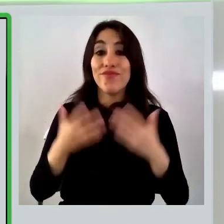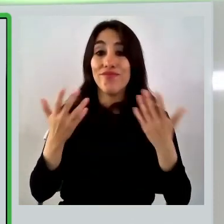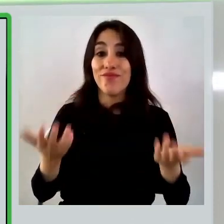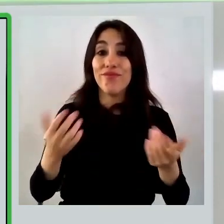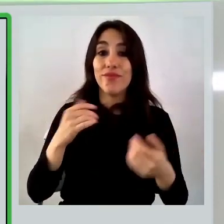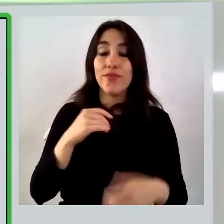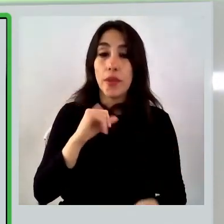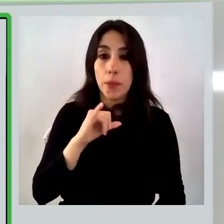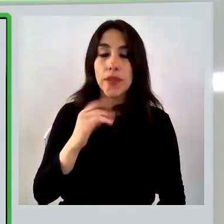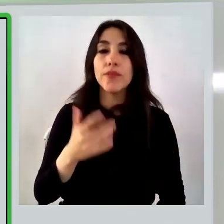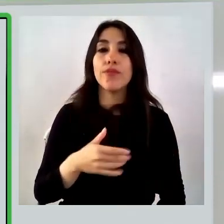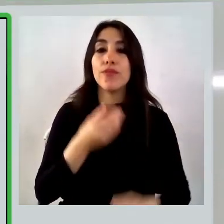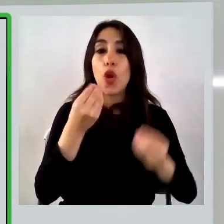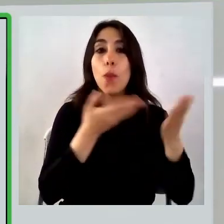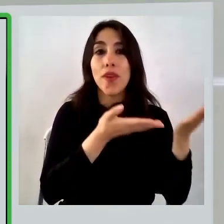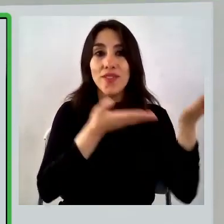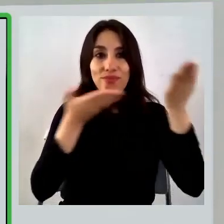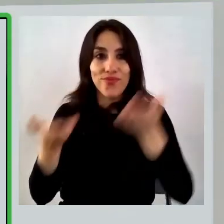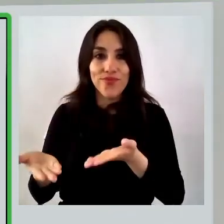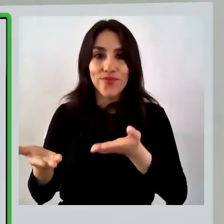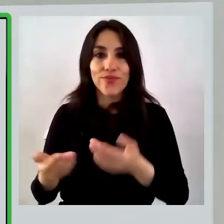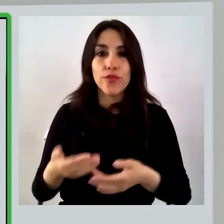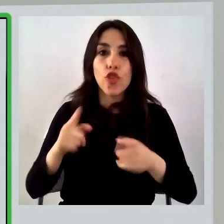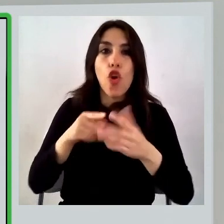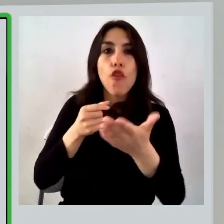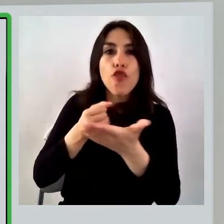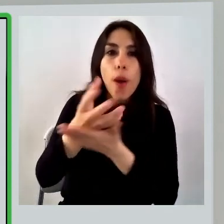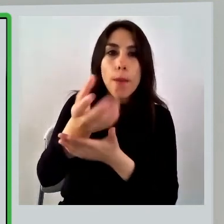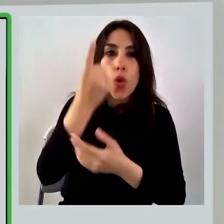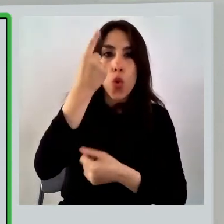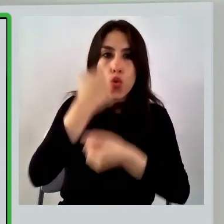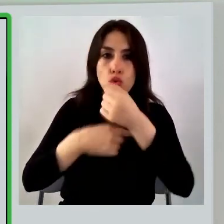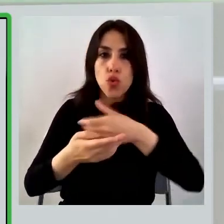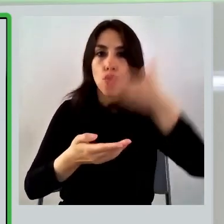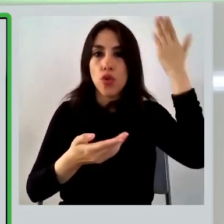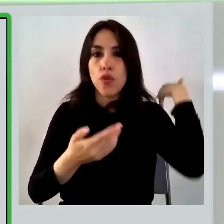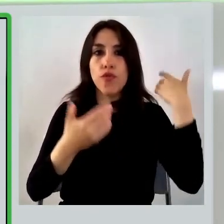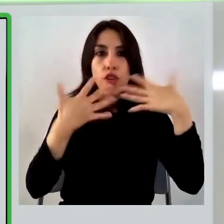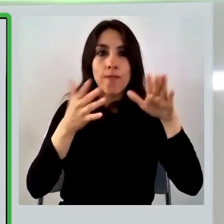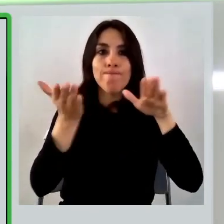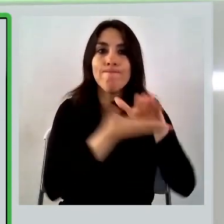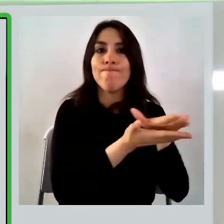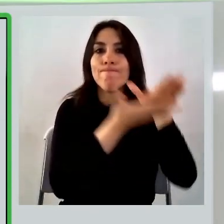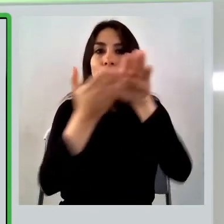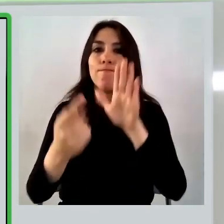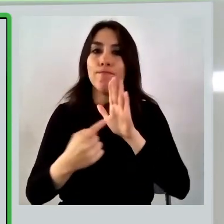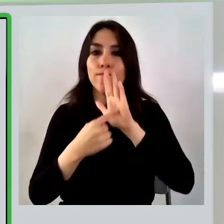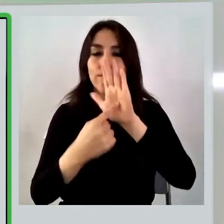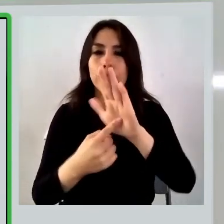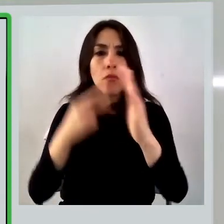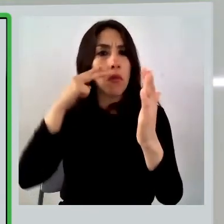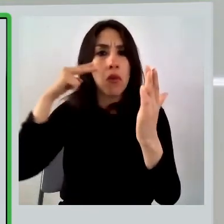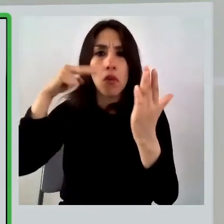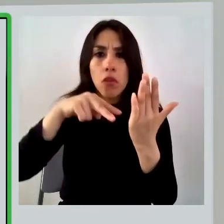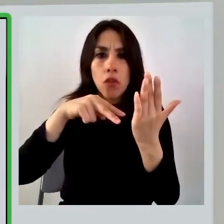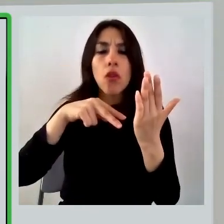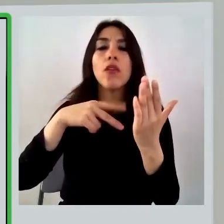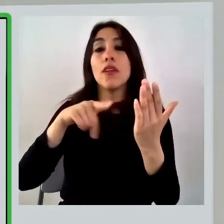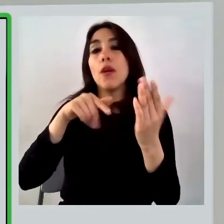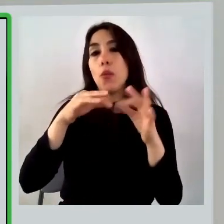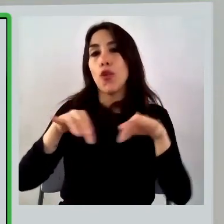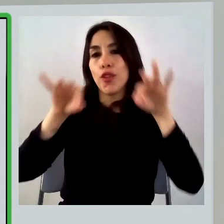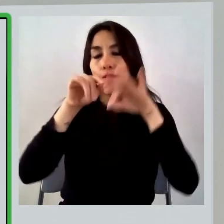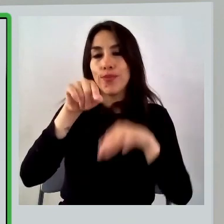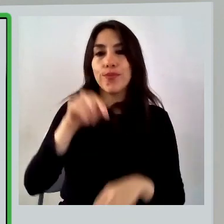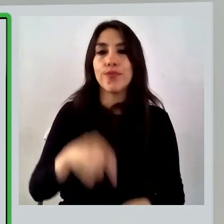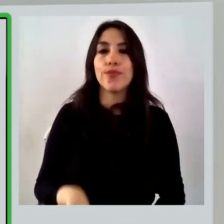And ultimately, all of this powerful content aims to confirm our passion and position on inclusion and diversity